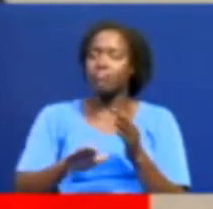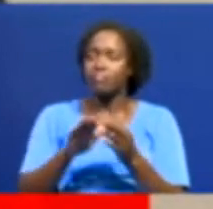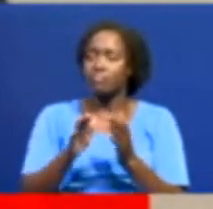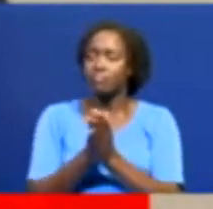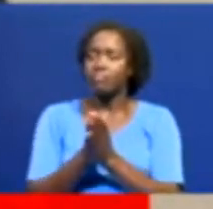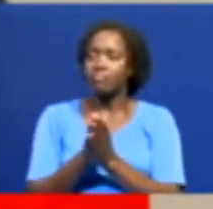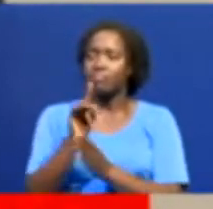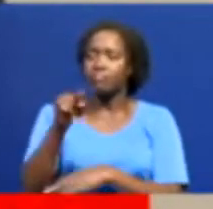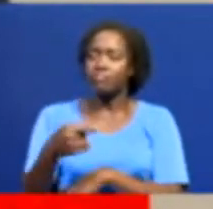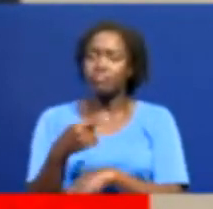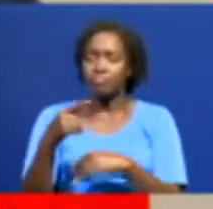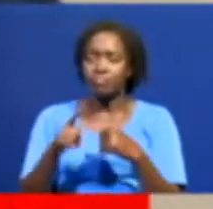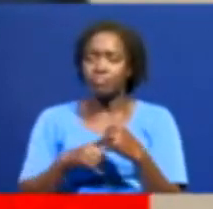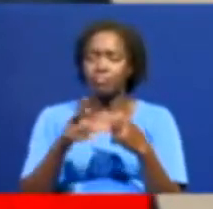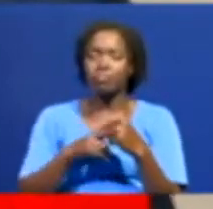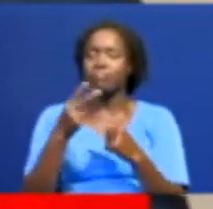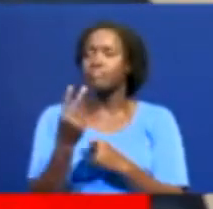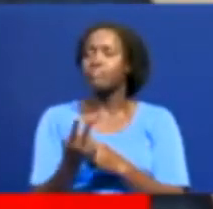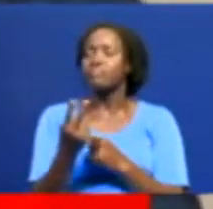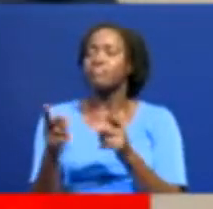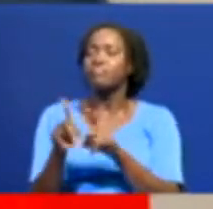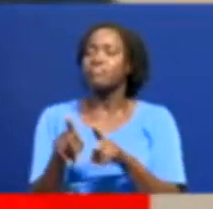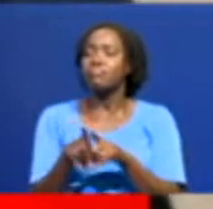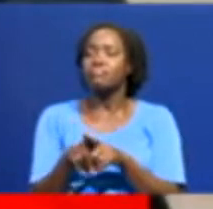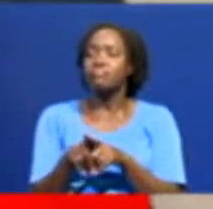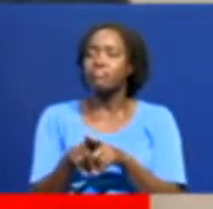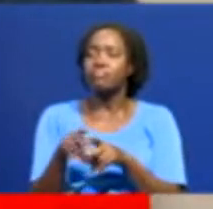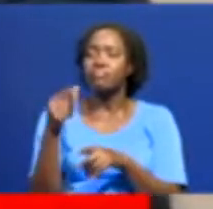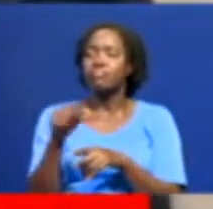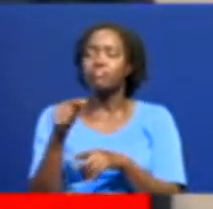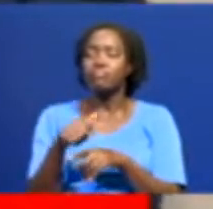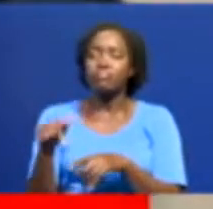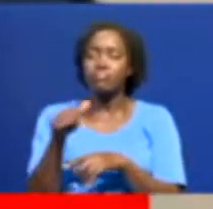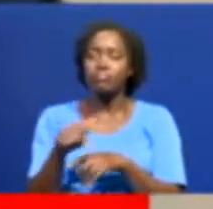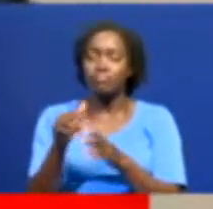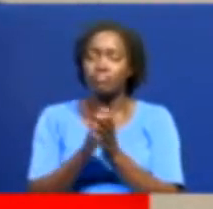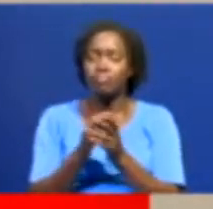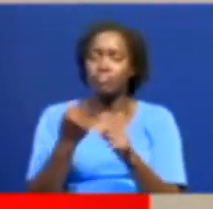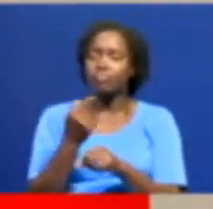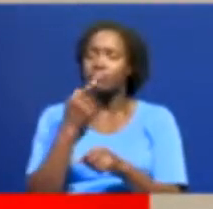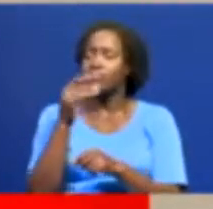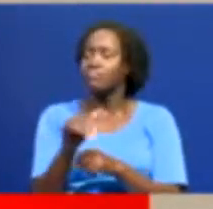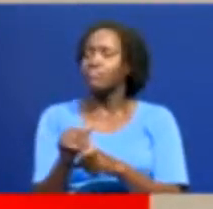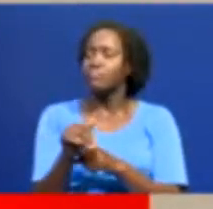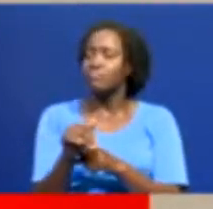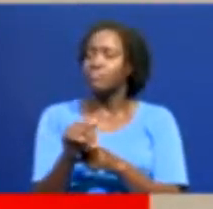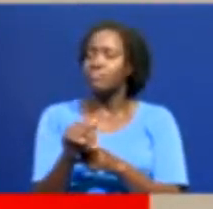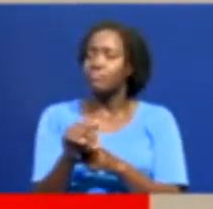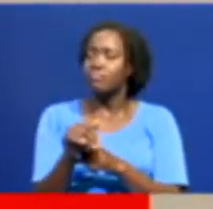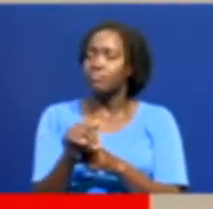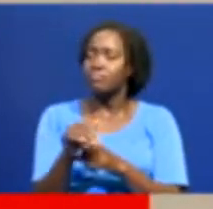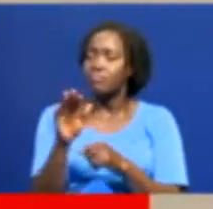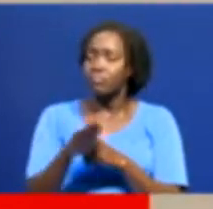be 1,672. And also, we will green the area. We'll plant trees to make sure that